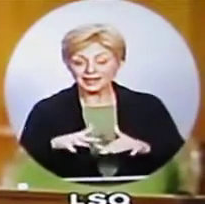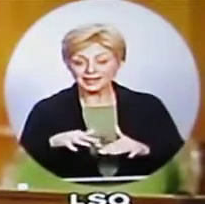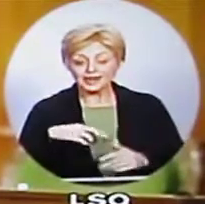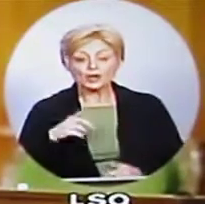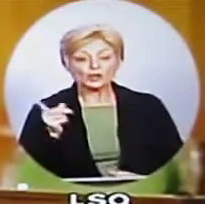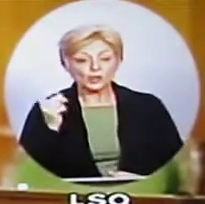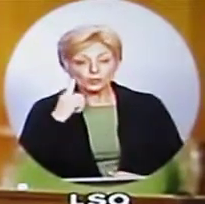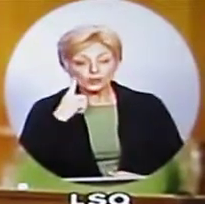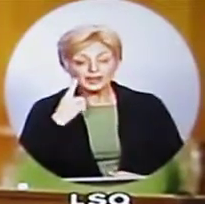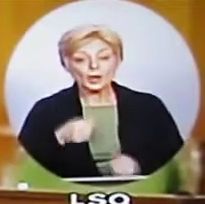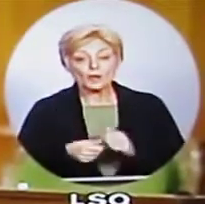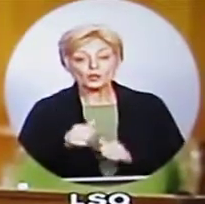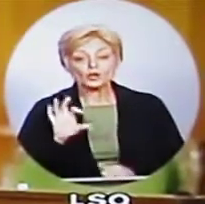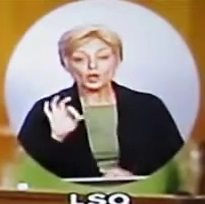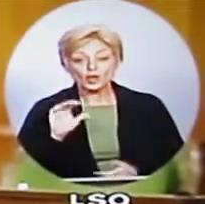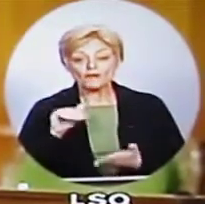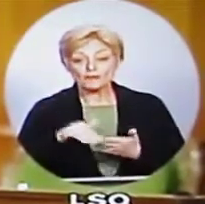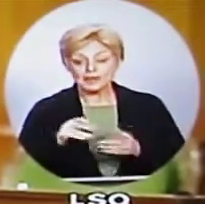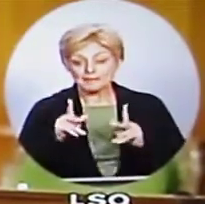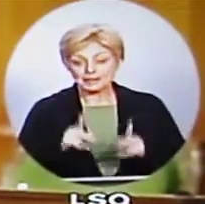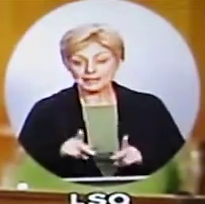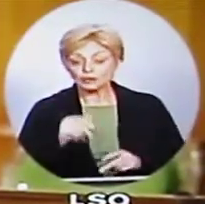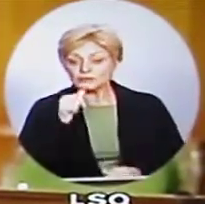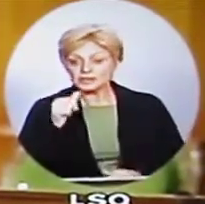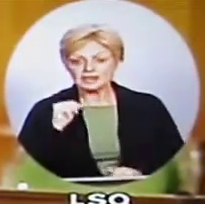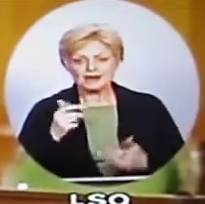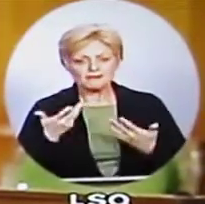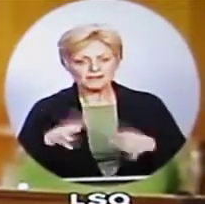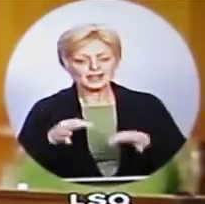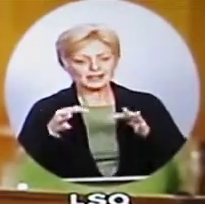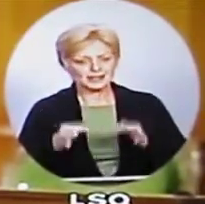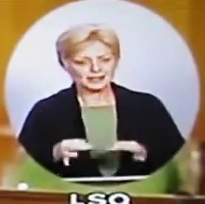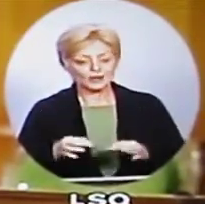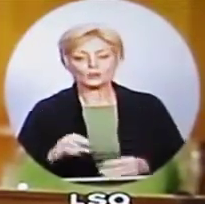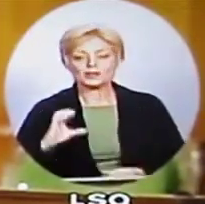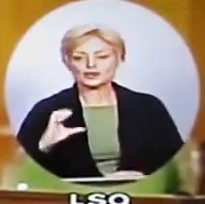their decision yesterday. This is an independent agency of the government, and as such,